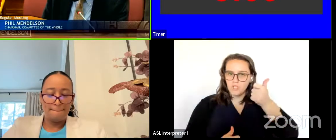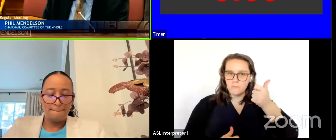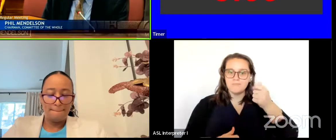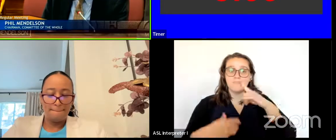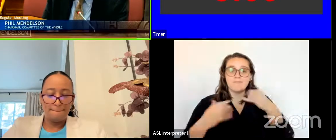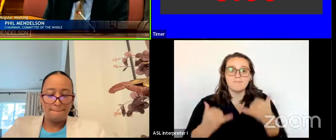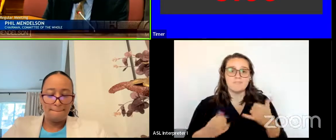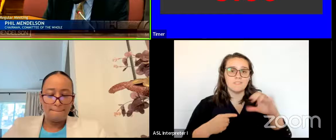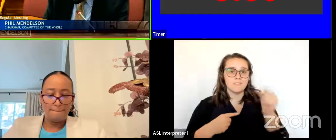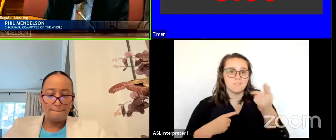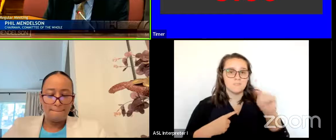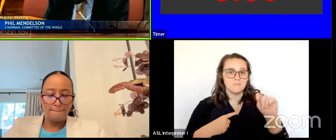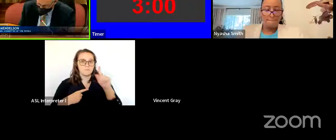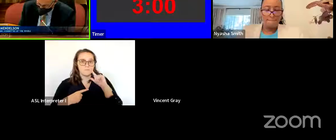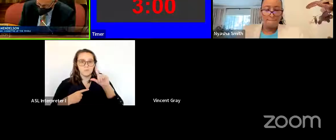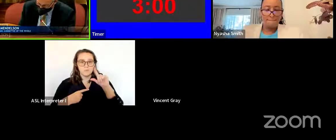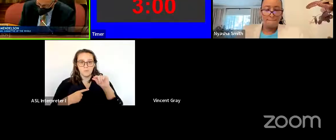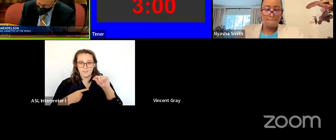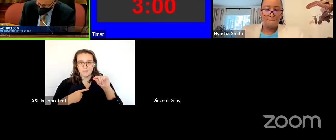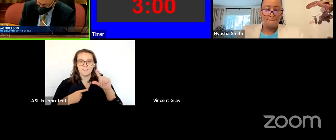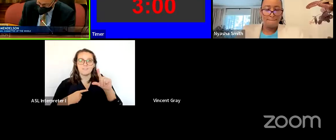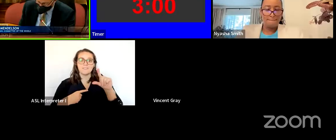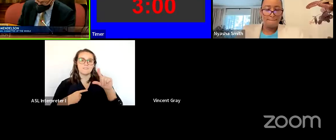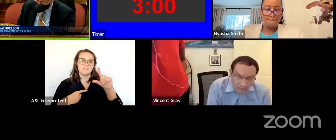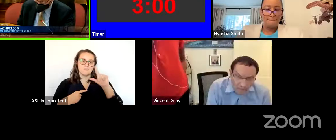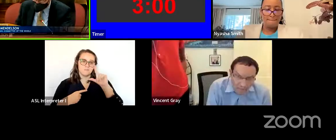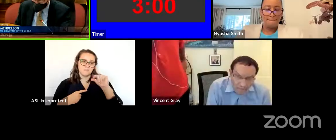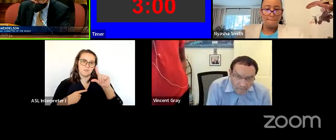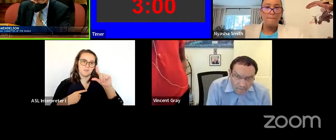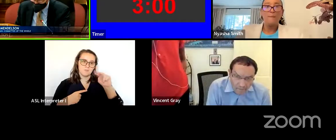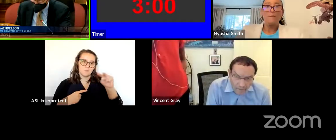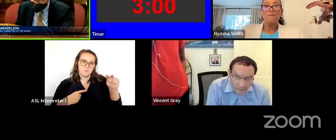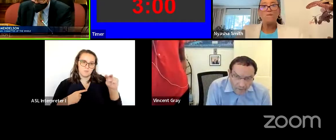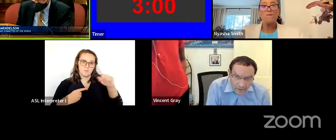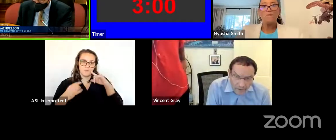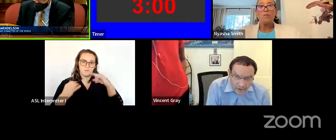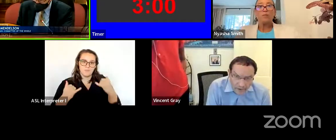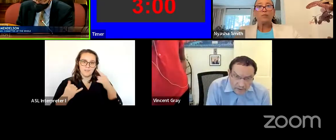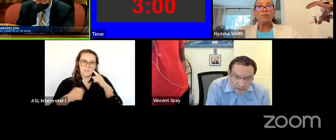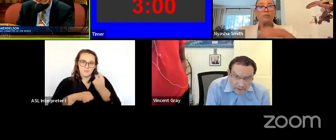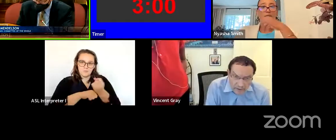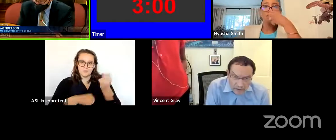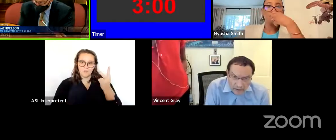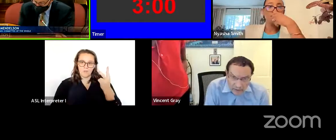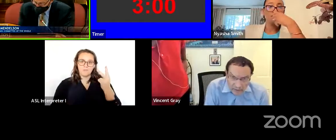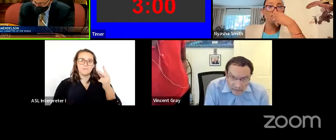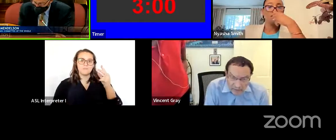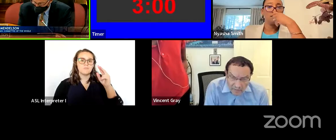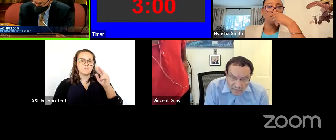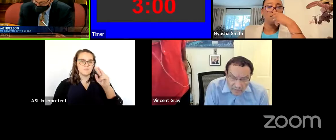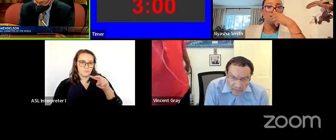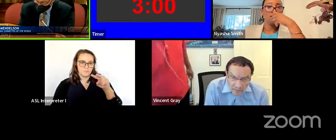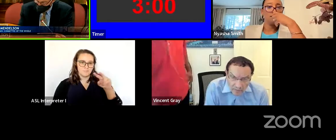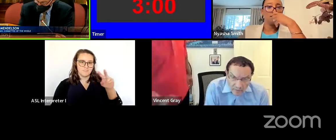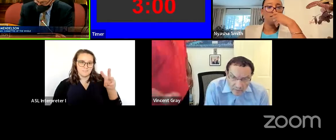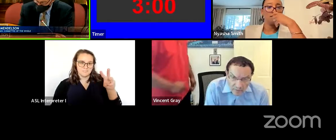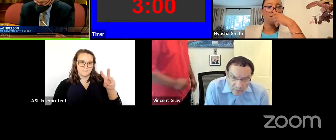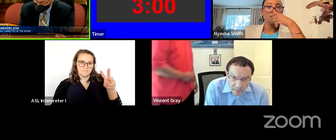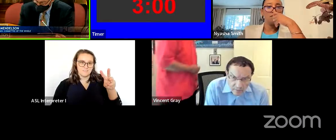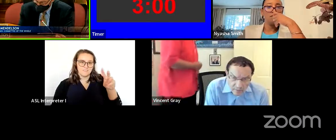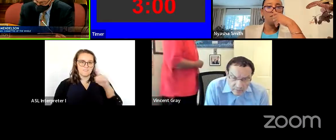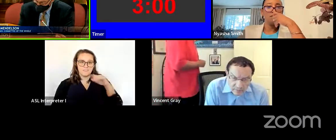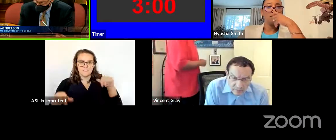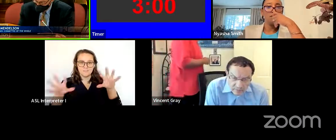September 20th, 2022. The time is 12:26 in the afternoon. And this meeting of the Committee of the Whole